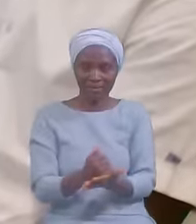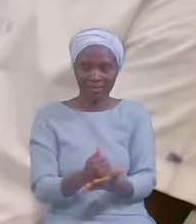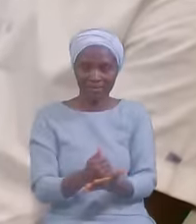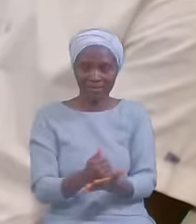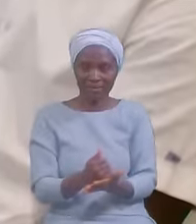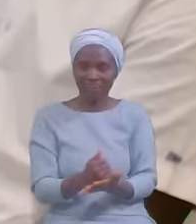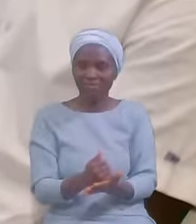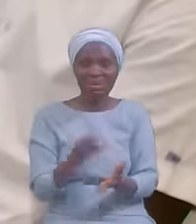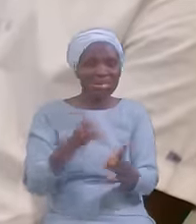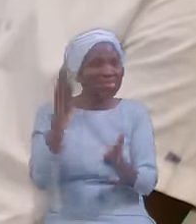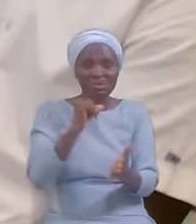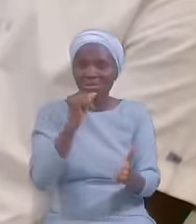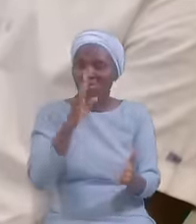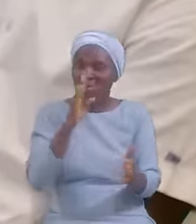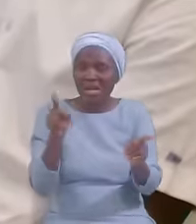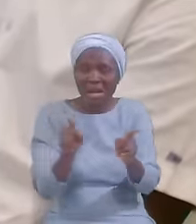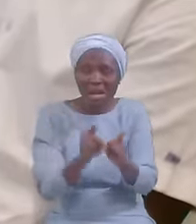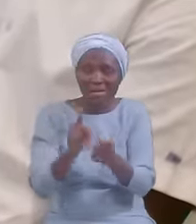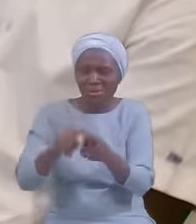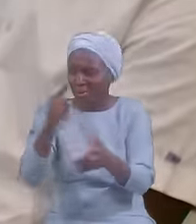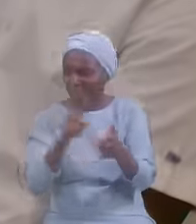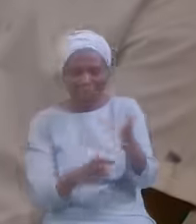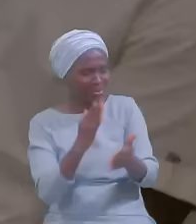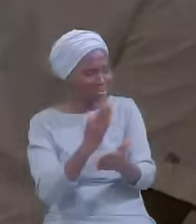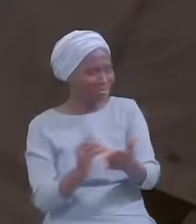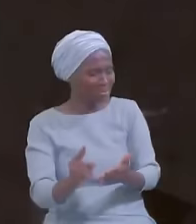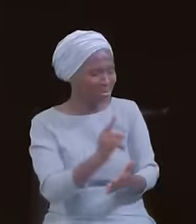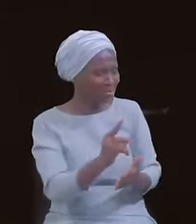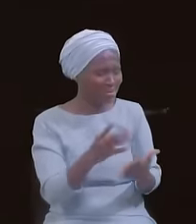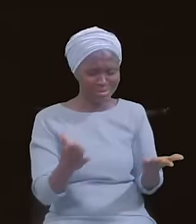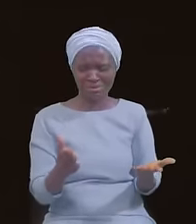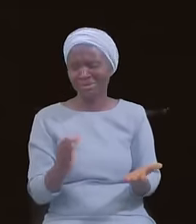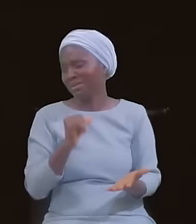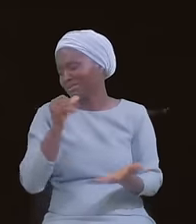It will not be according to what somebody, you know, will not allow